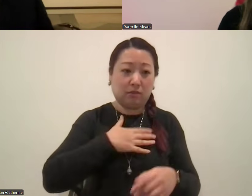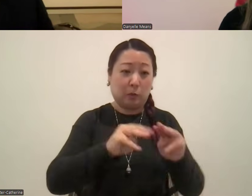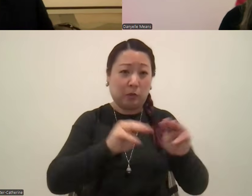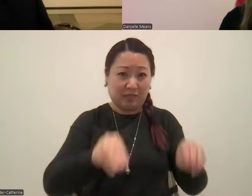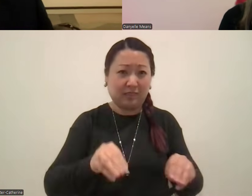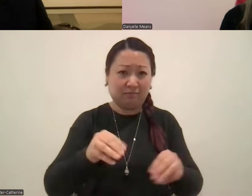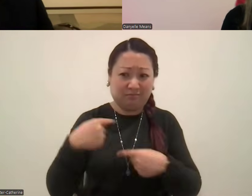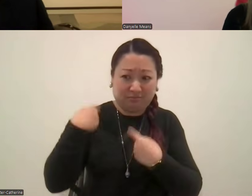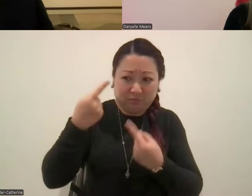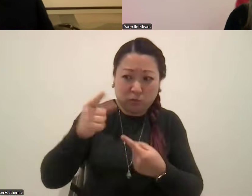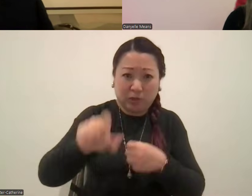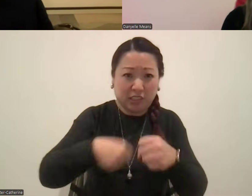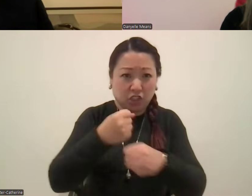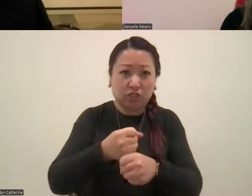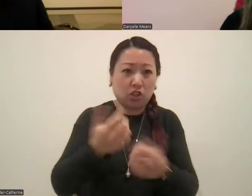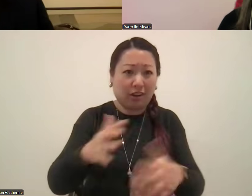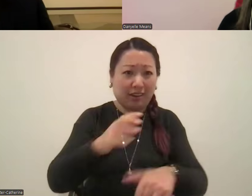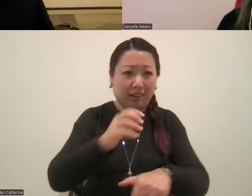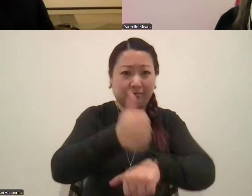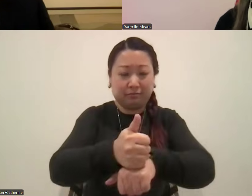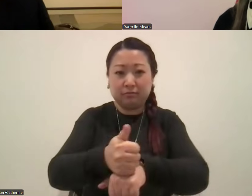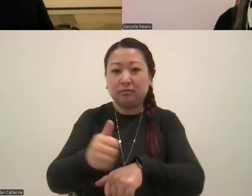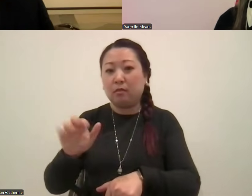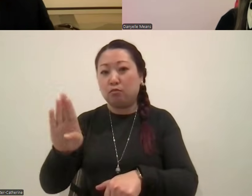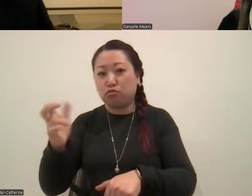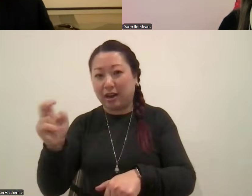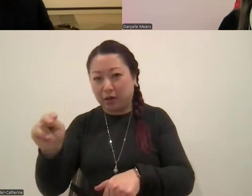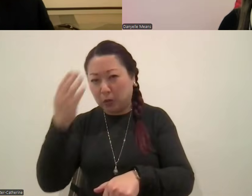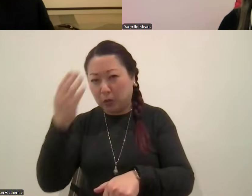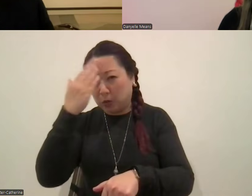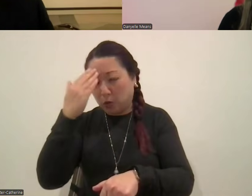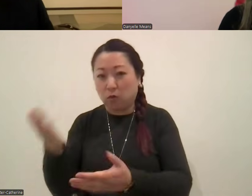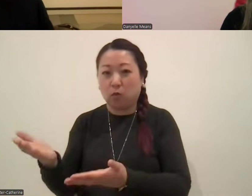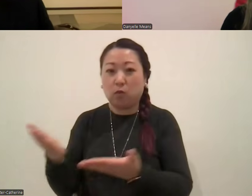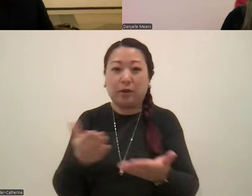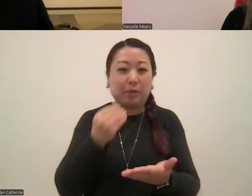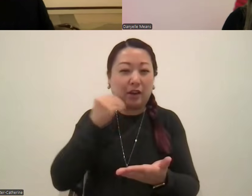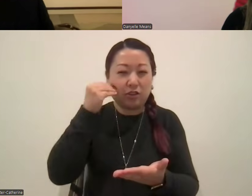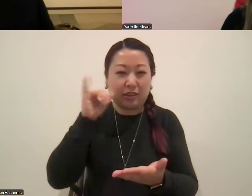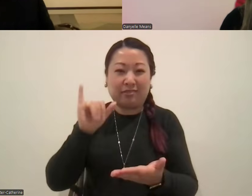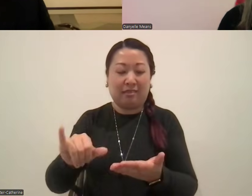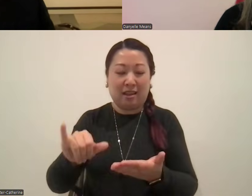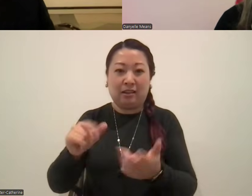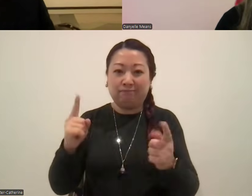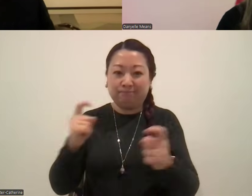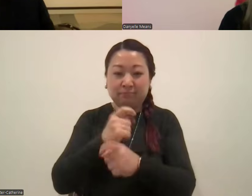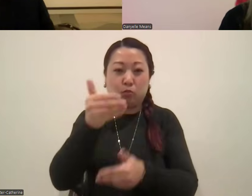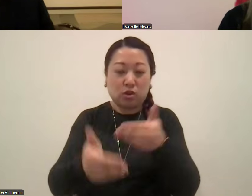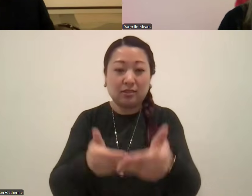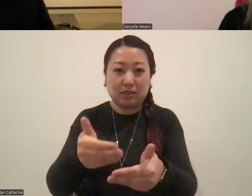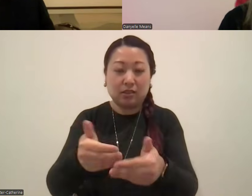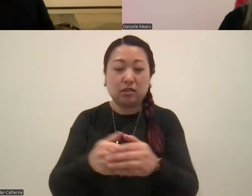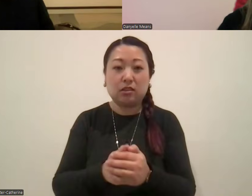Brian, that repatriation is a complicated process. And to me,